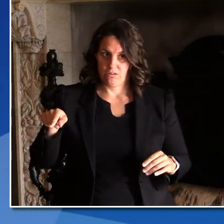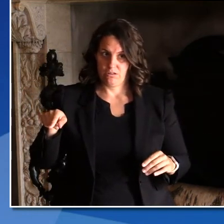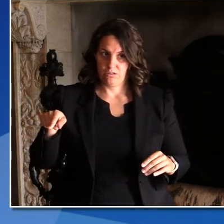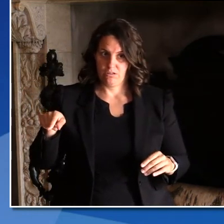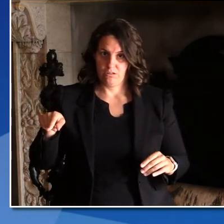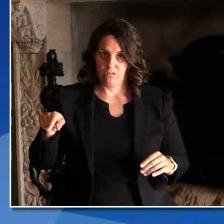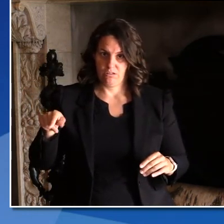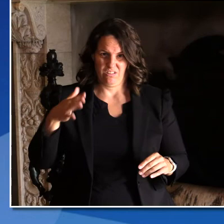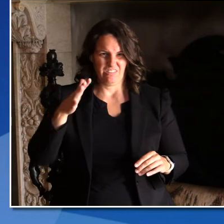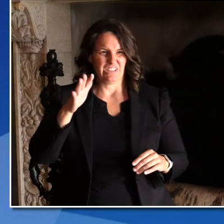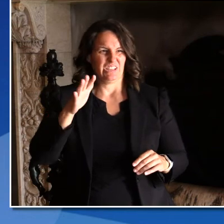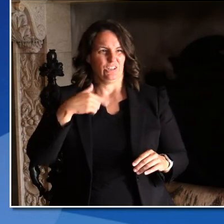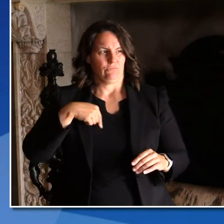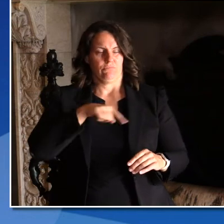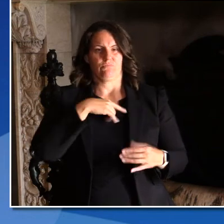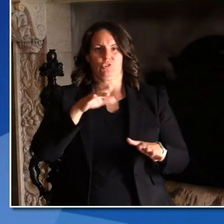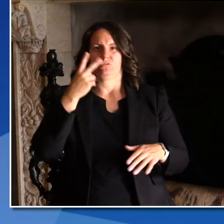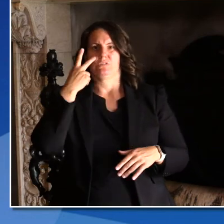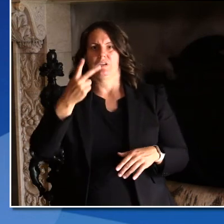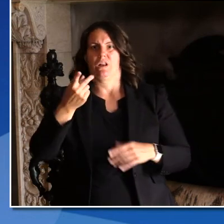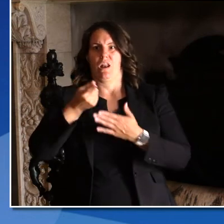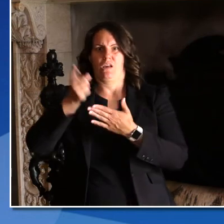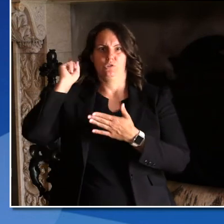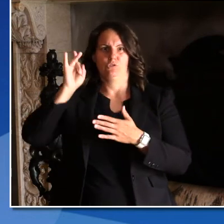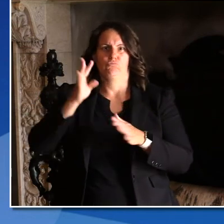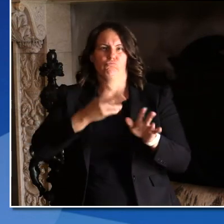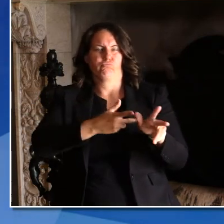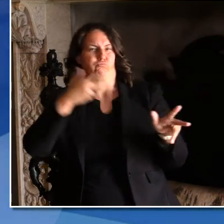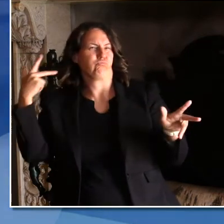if thousands more people want to get tested?